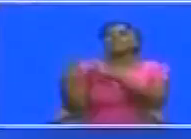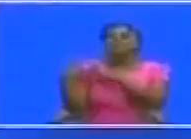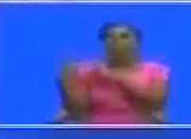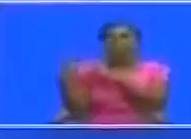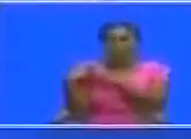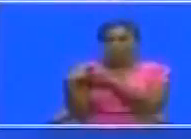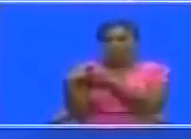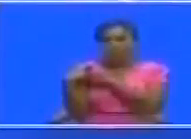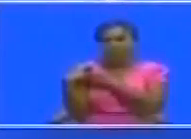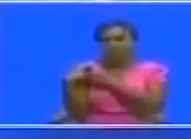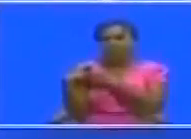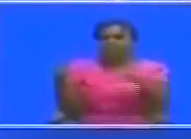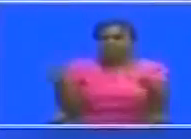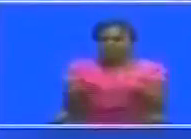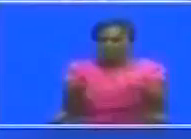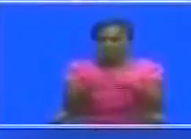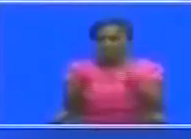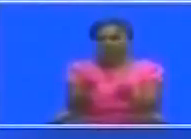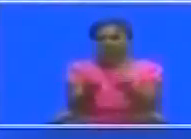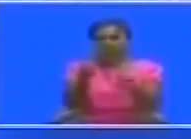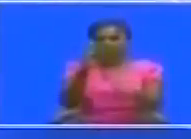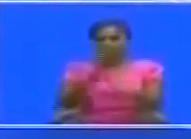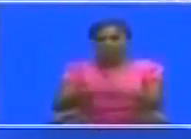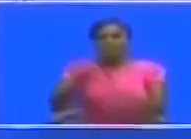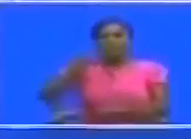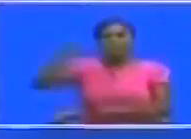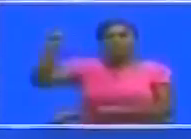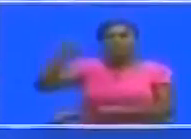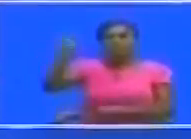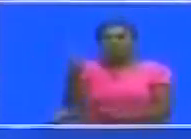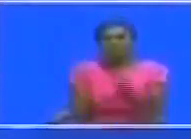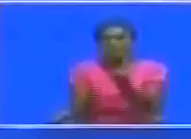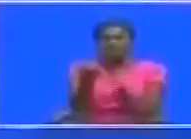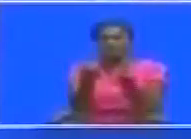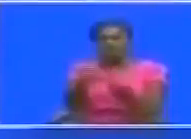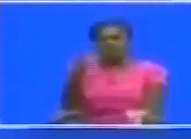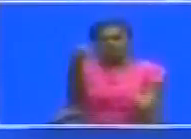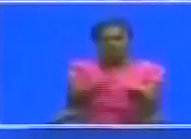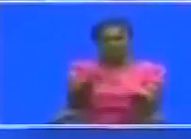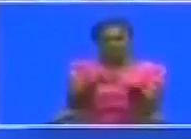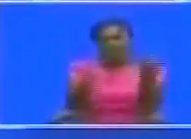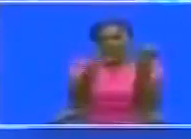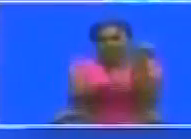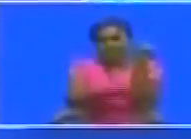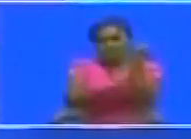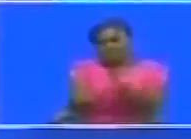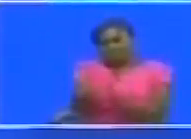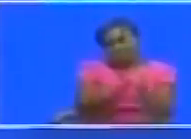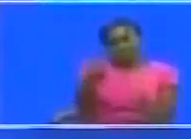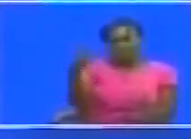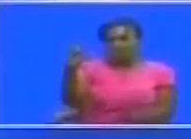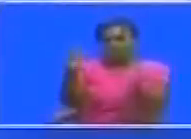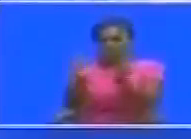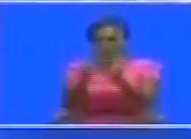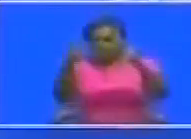happen. Sejjusa's threats come on the heels of the rising political temperatures in Uganda as the country prepares for the 2016